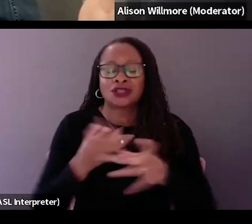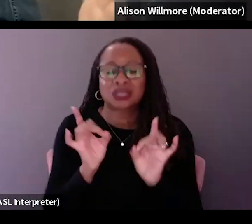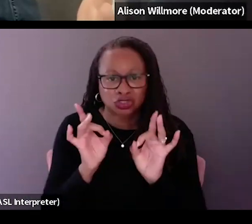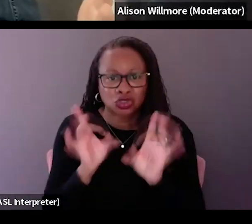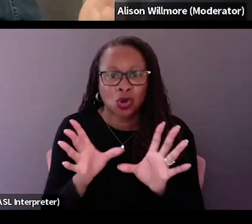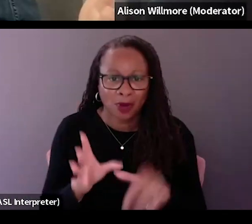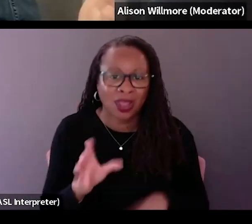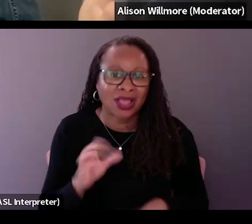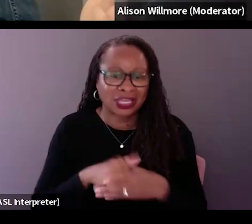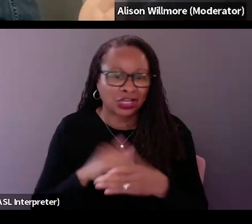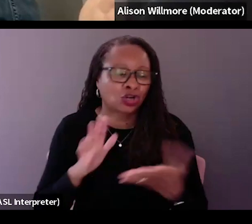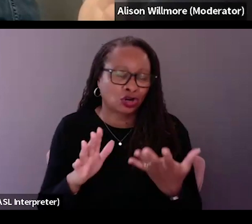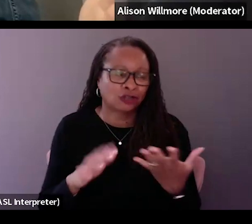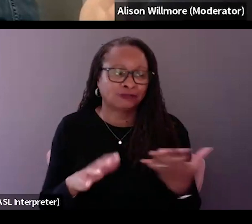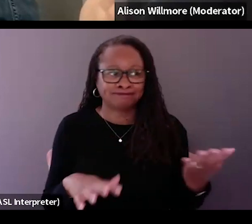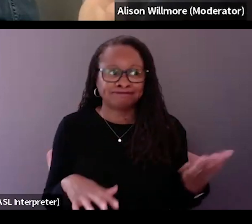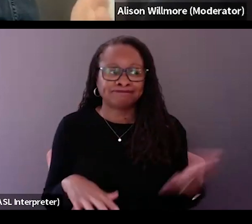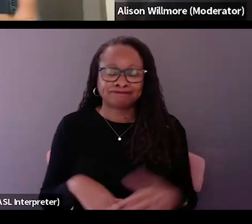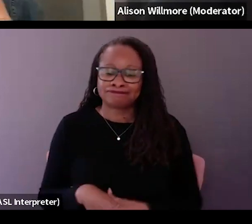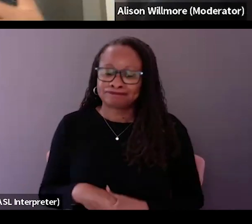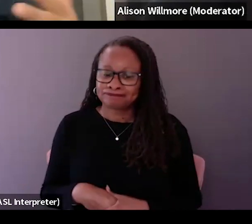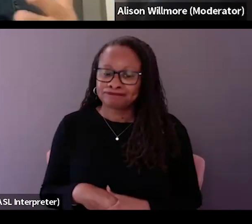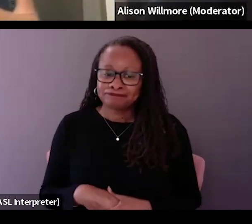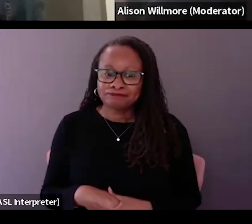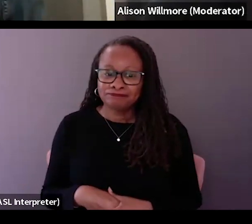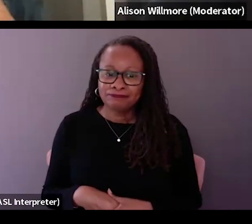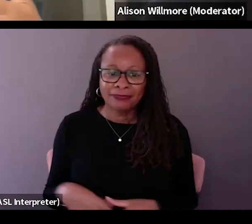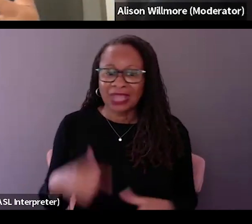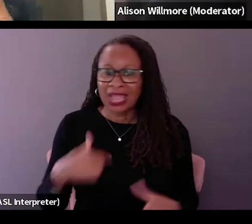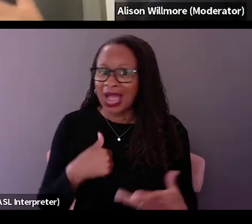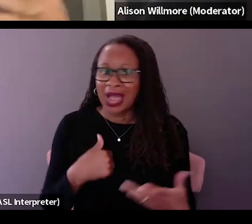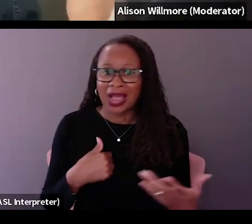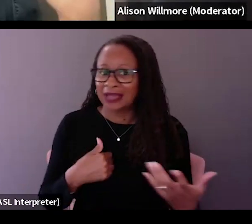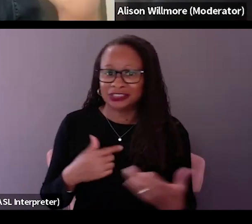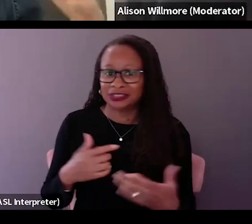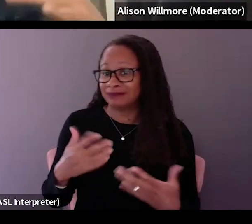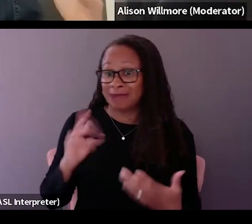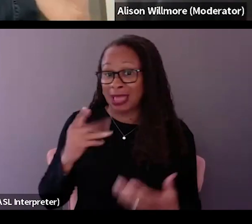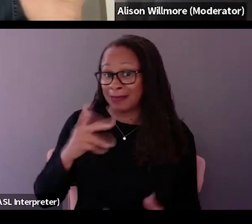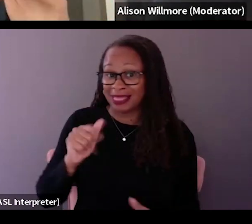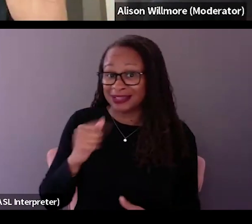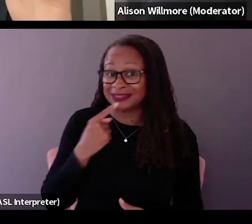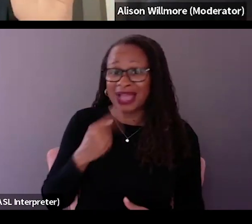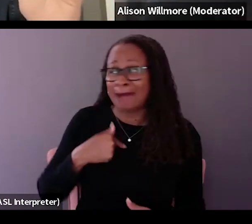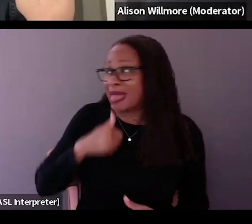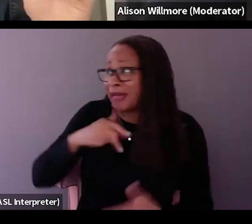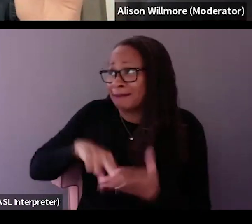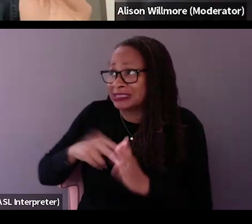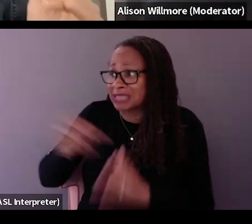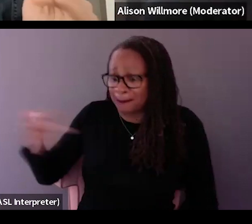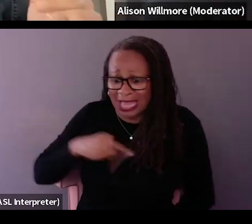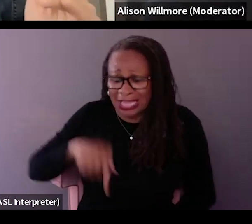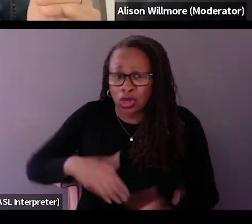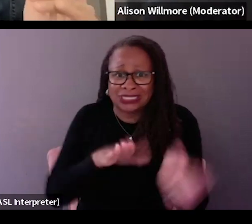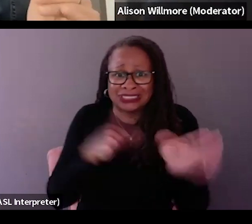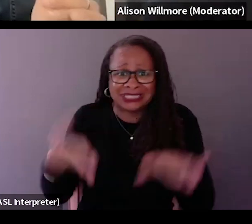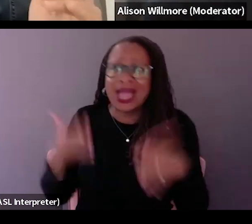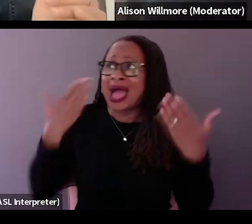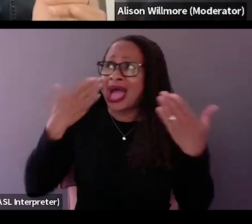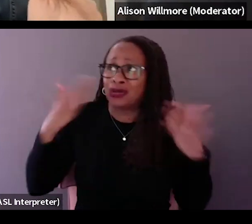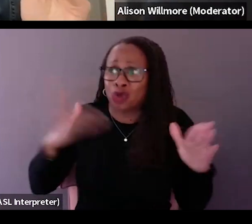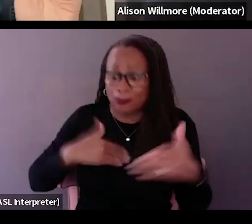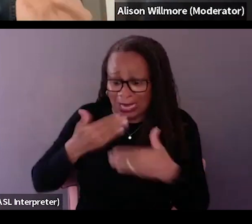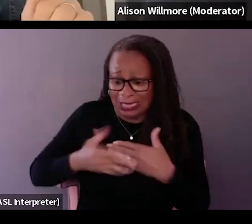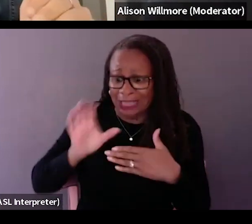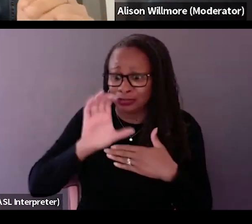I'm not meant to come back here and just die. Like, I don't know what the next chapter for me is, but it's not staying in Canada on my